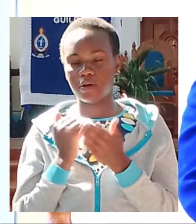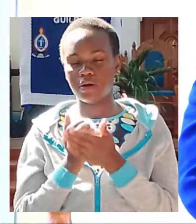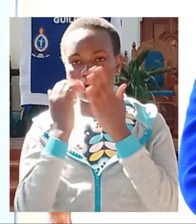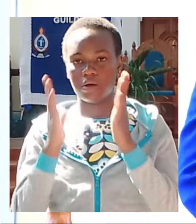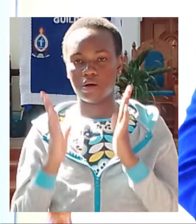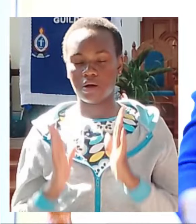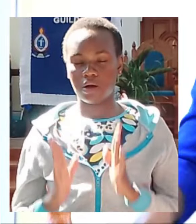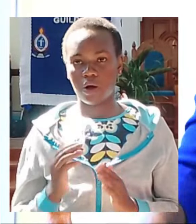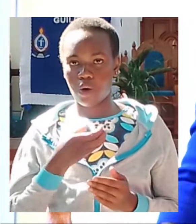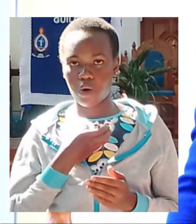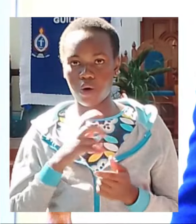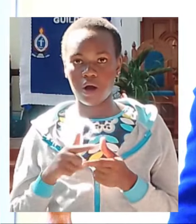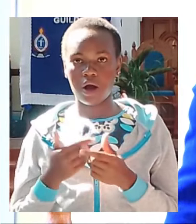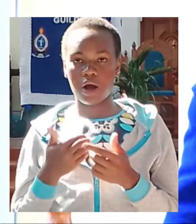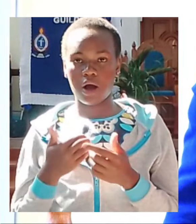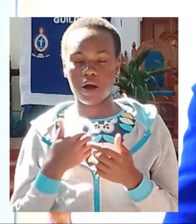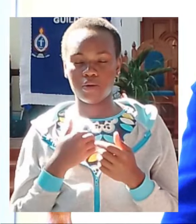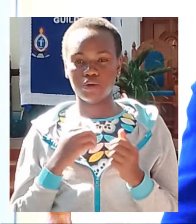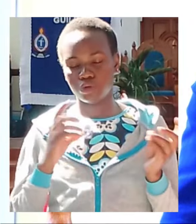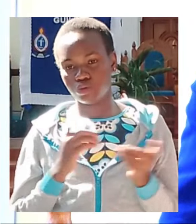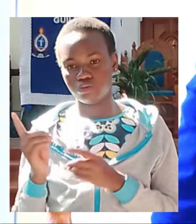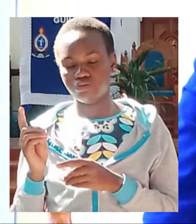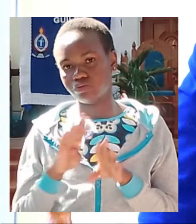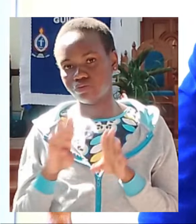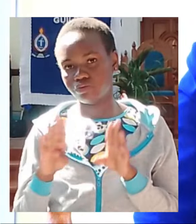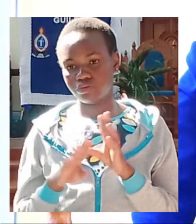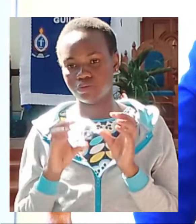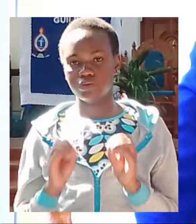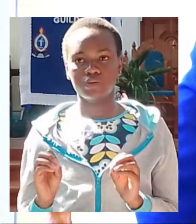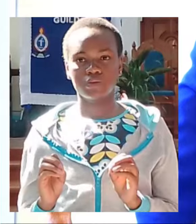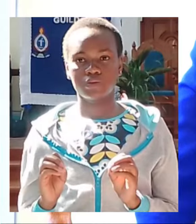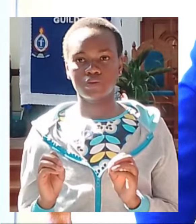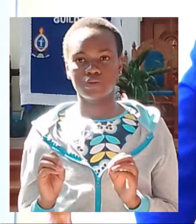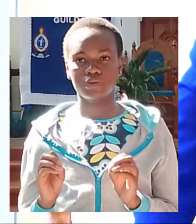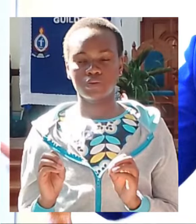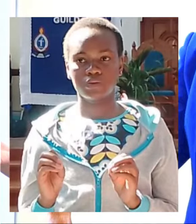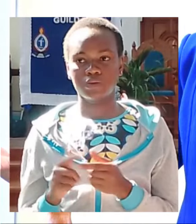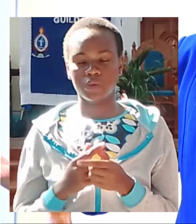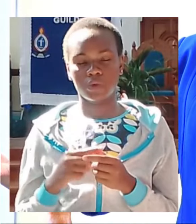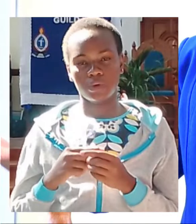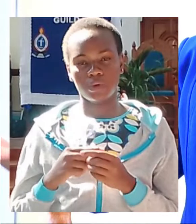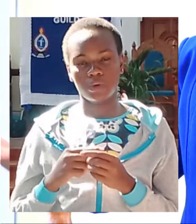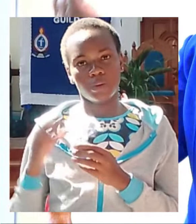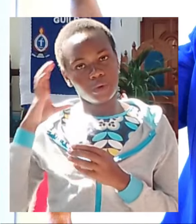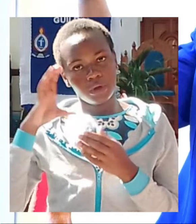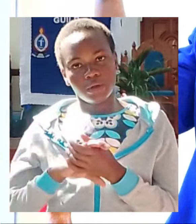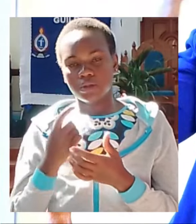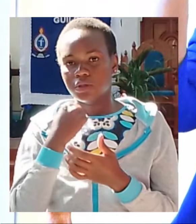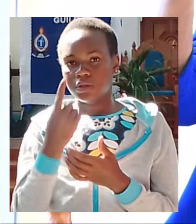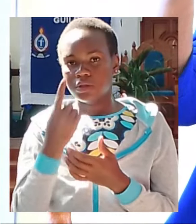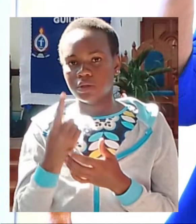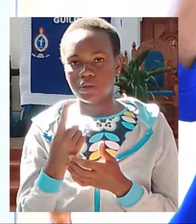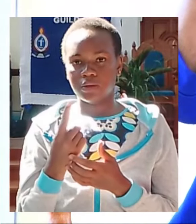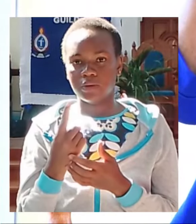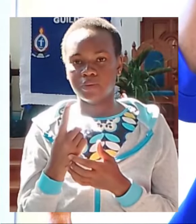own, we cannot make it. Peke yetu hatuwezi. But when we believed, confessed, and